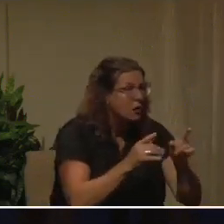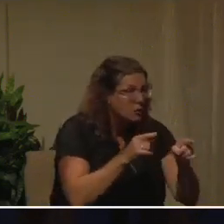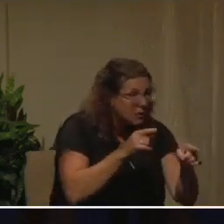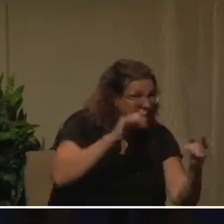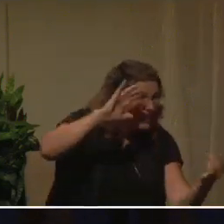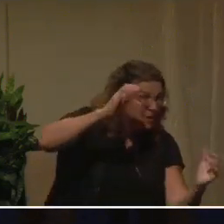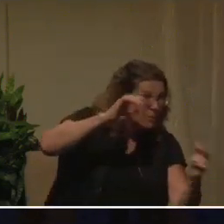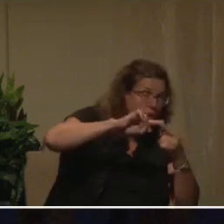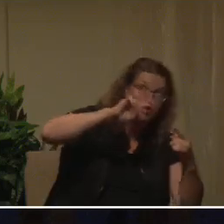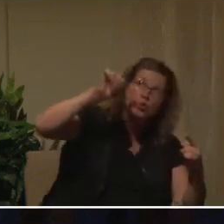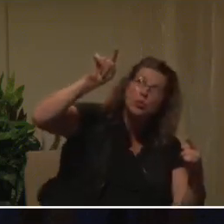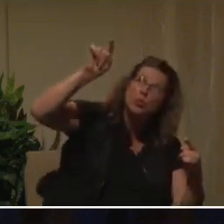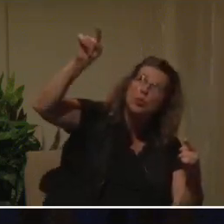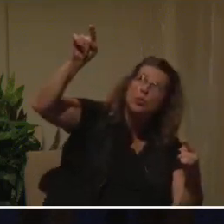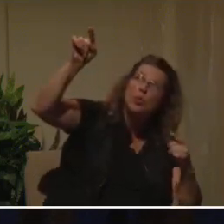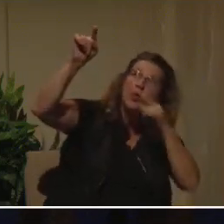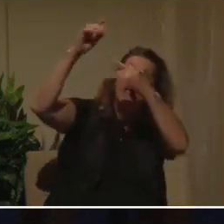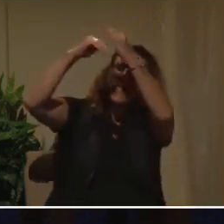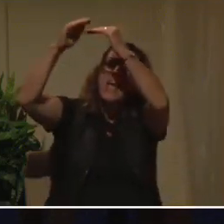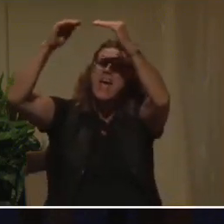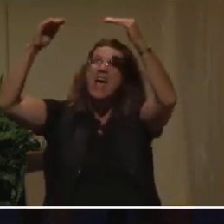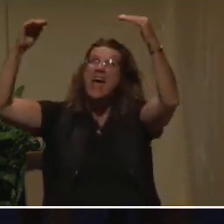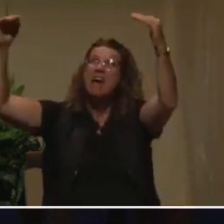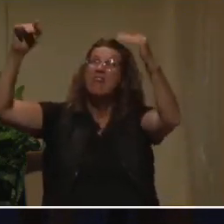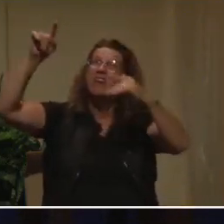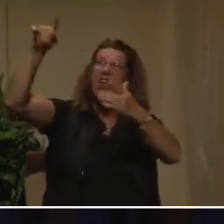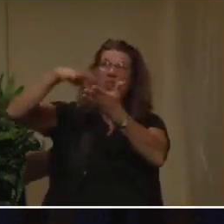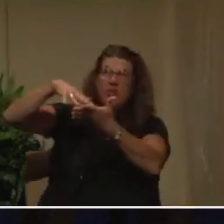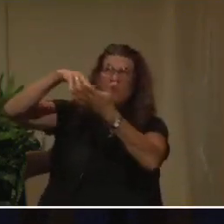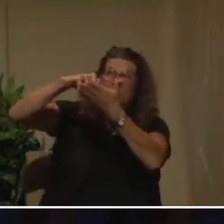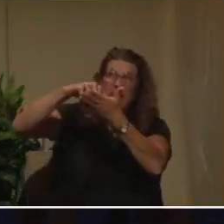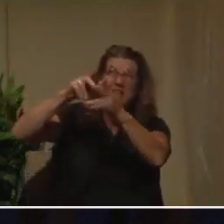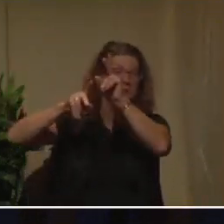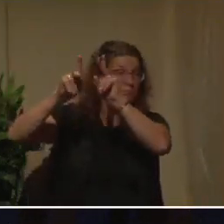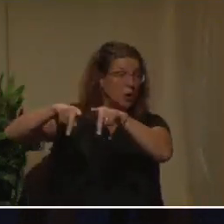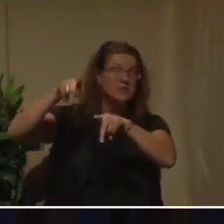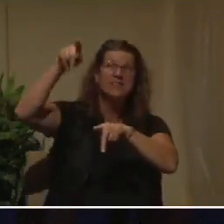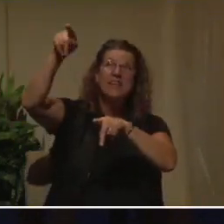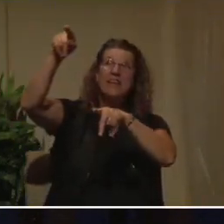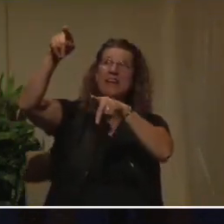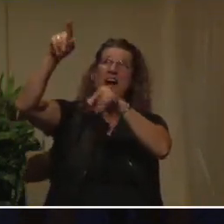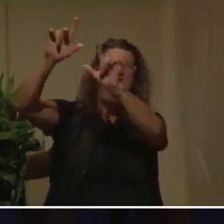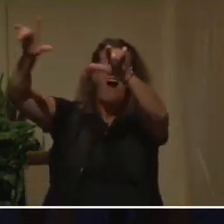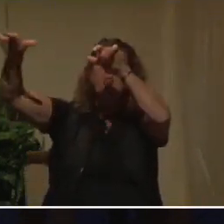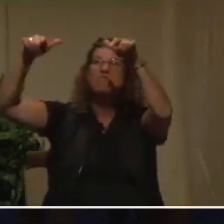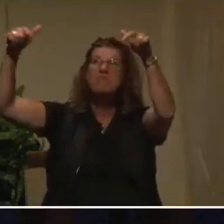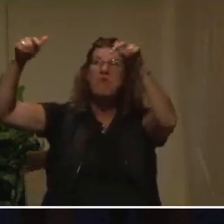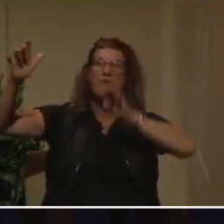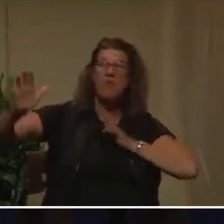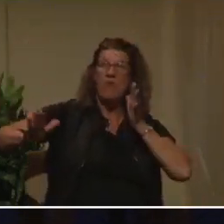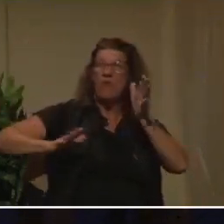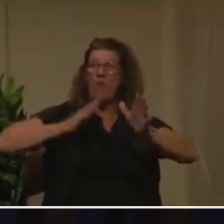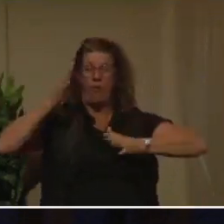the lowliest person in their heavenly body in heaven. In that day,